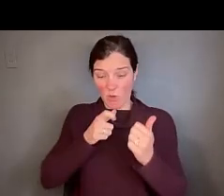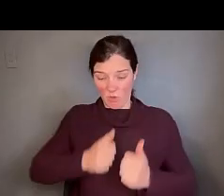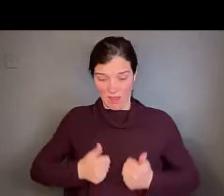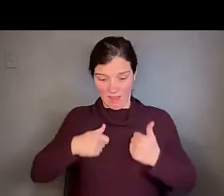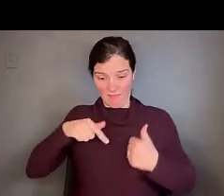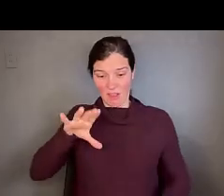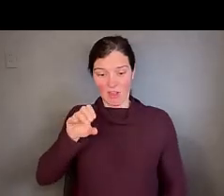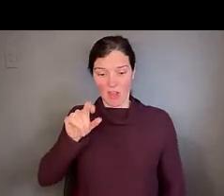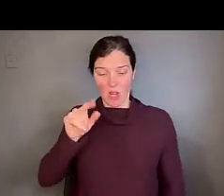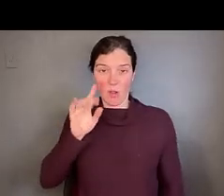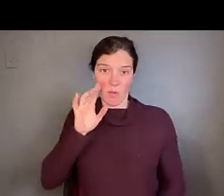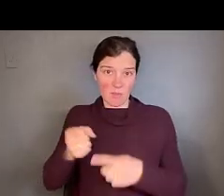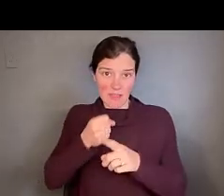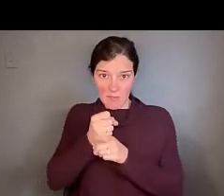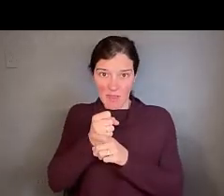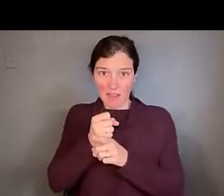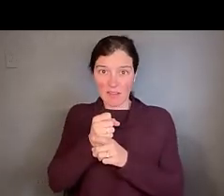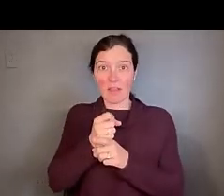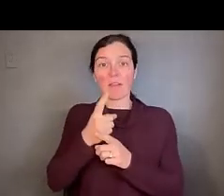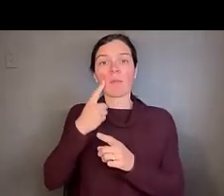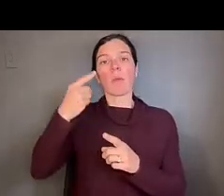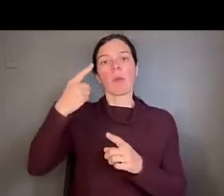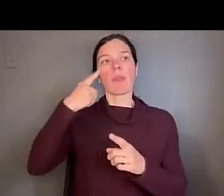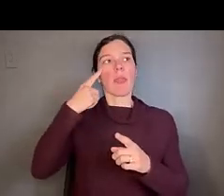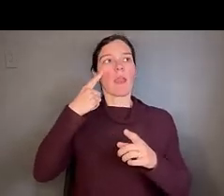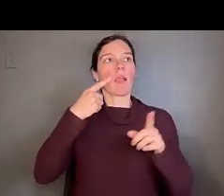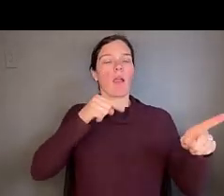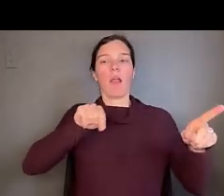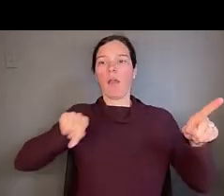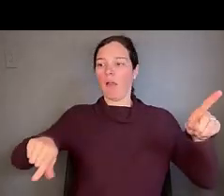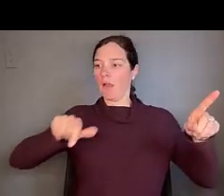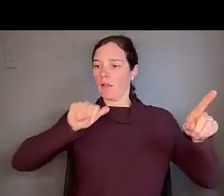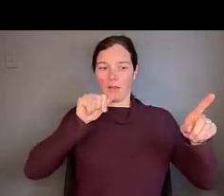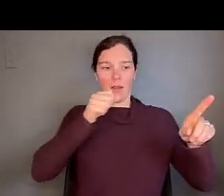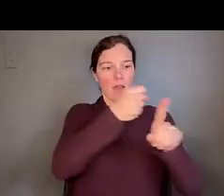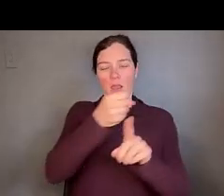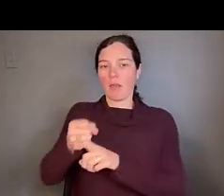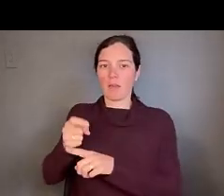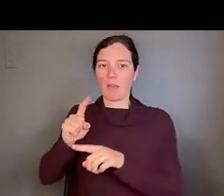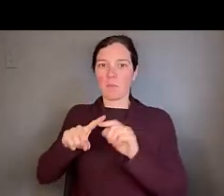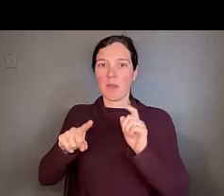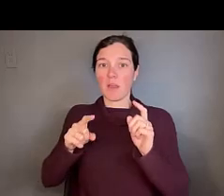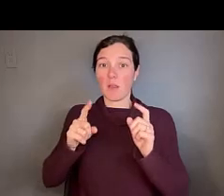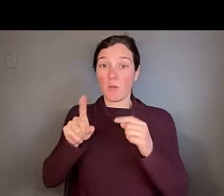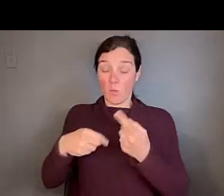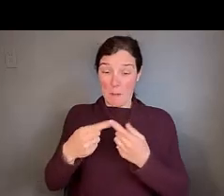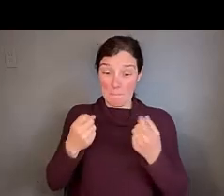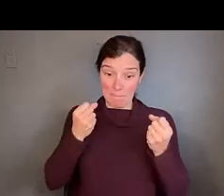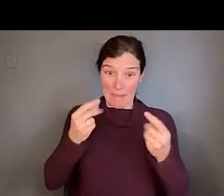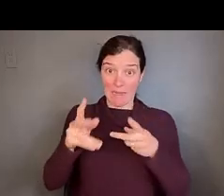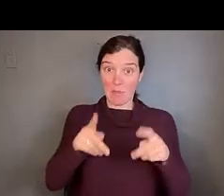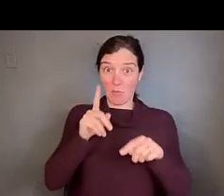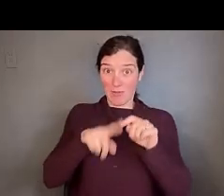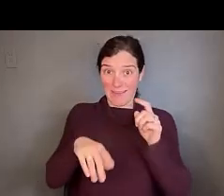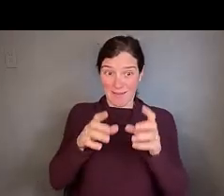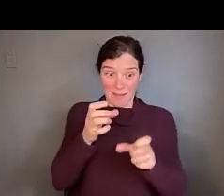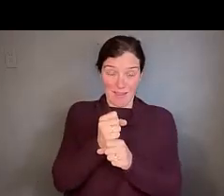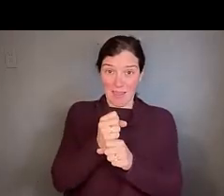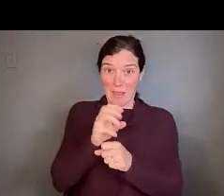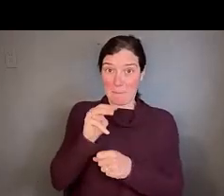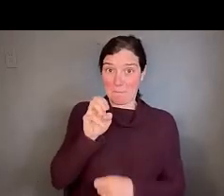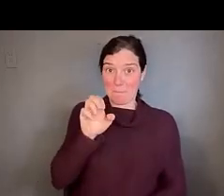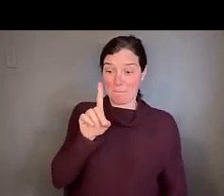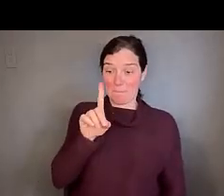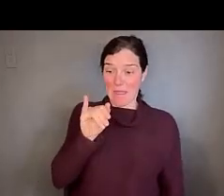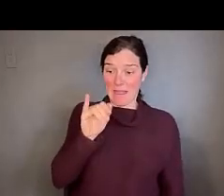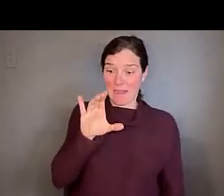to think of it as pockets, but when we have such an increase in the number of people that are not going to be able to access Medicaid, that are going